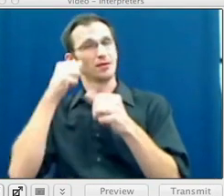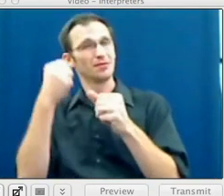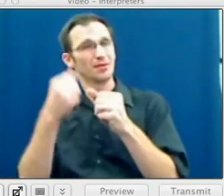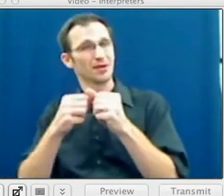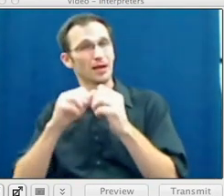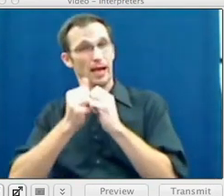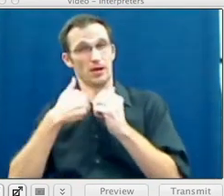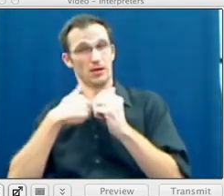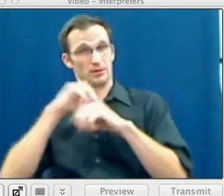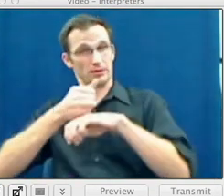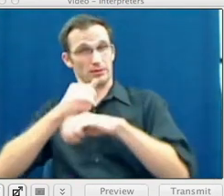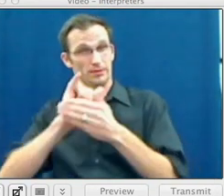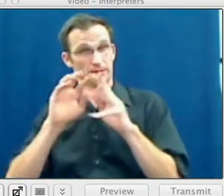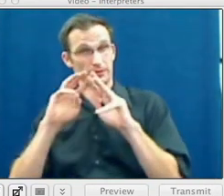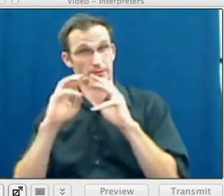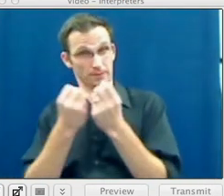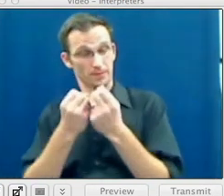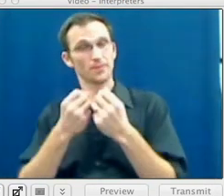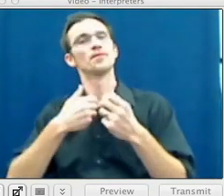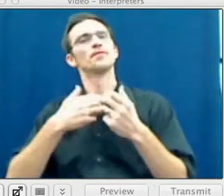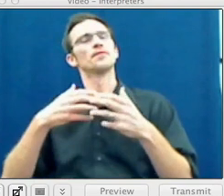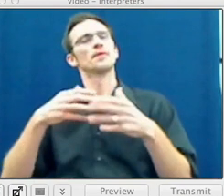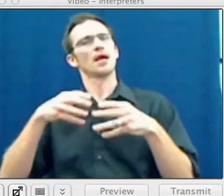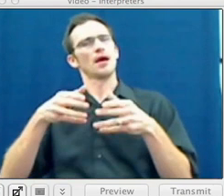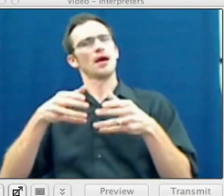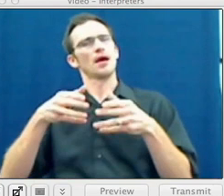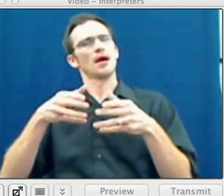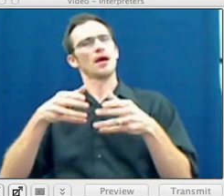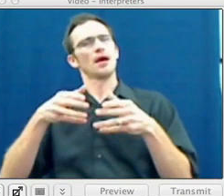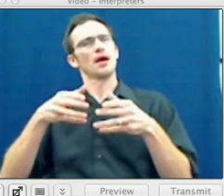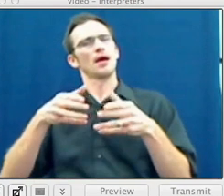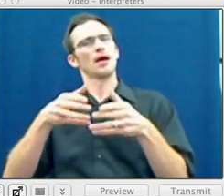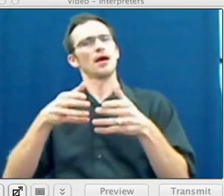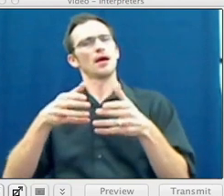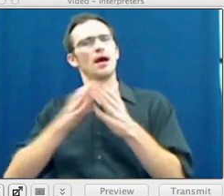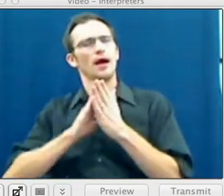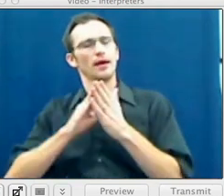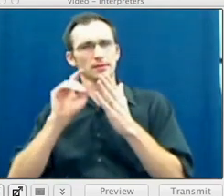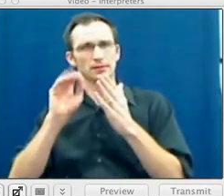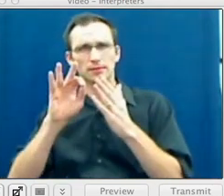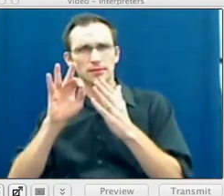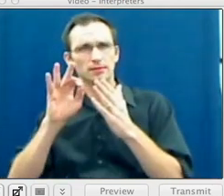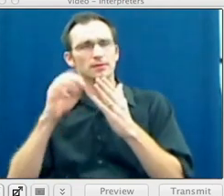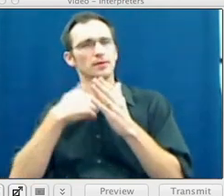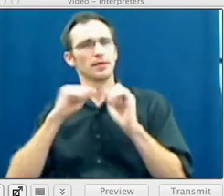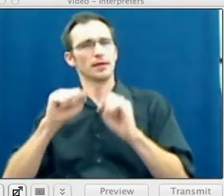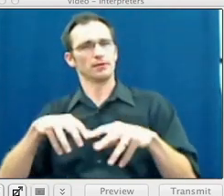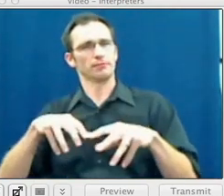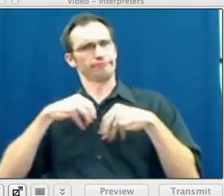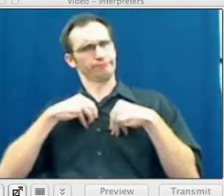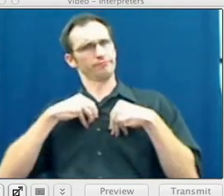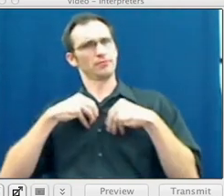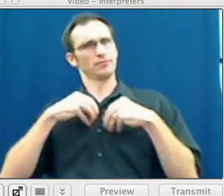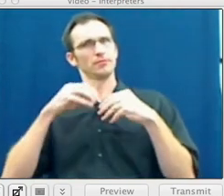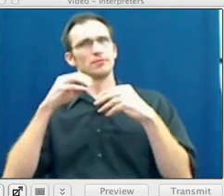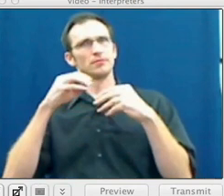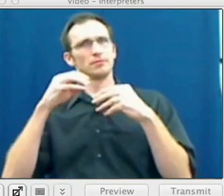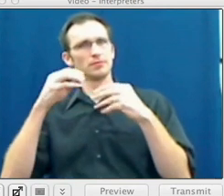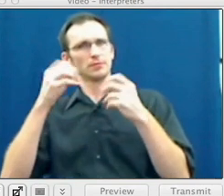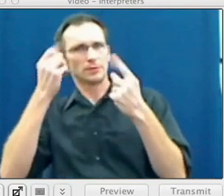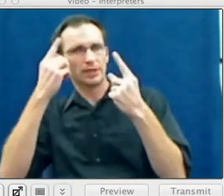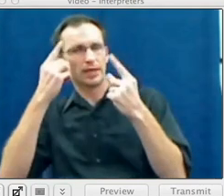us to embrace certain conceptual frames, and as a result of